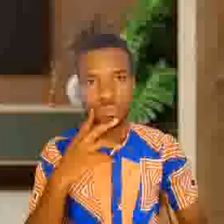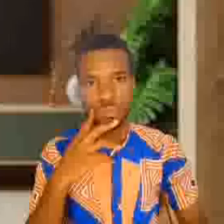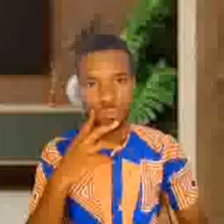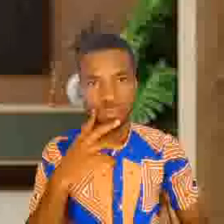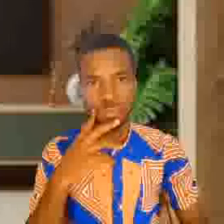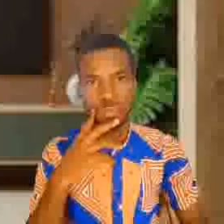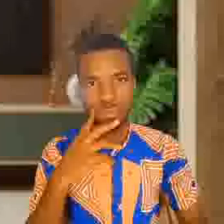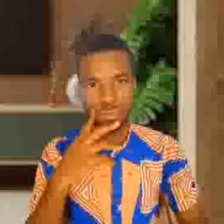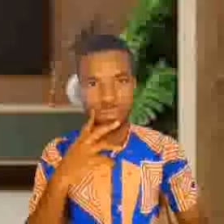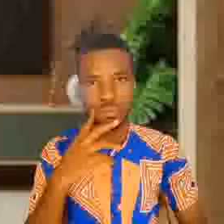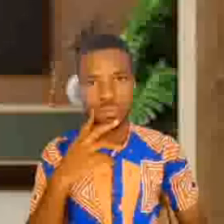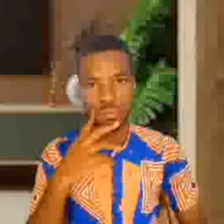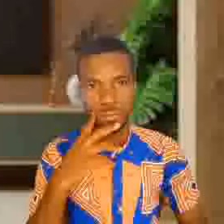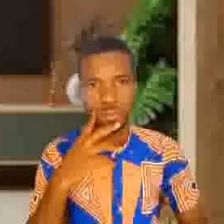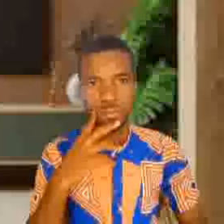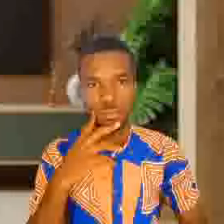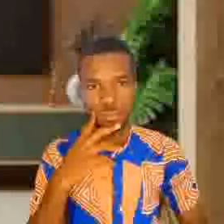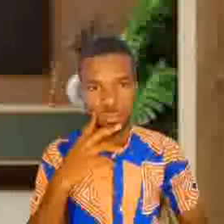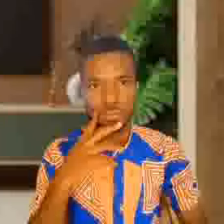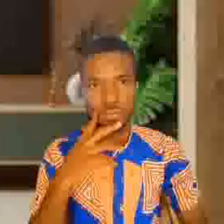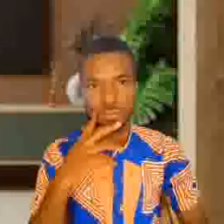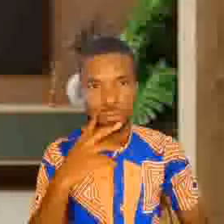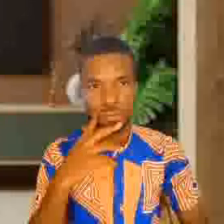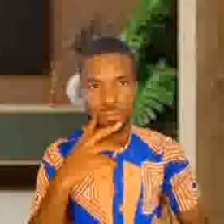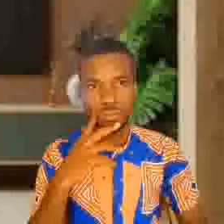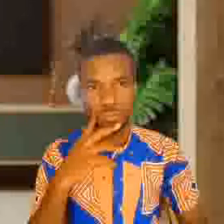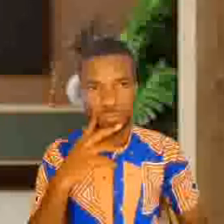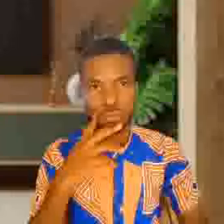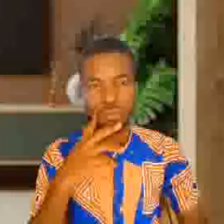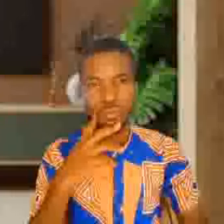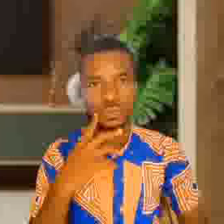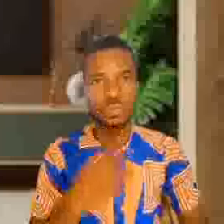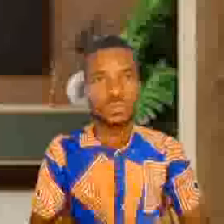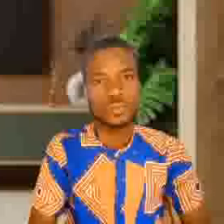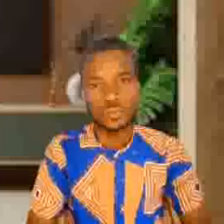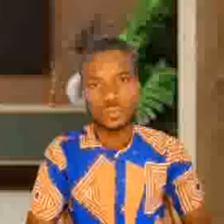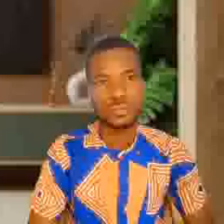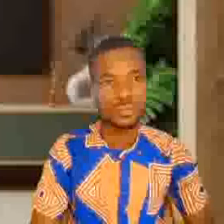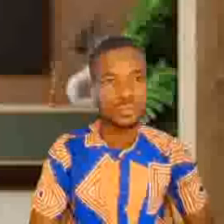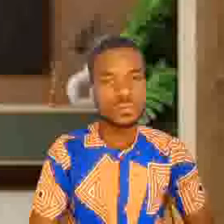camp. So my fasting started almost immediately.